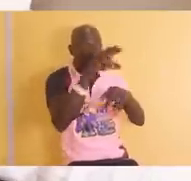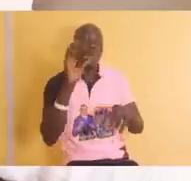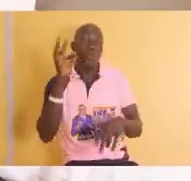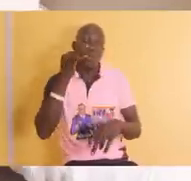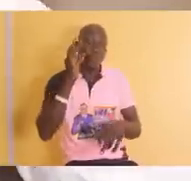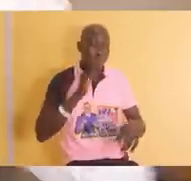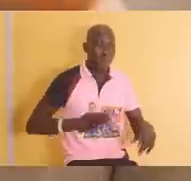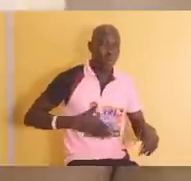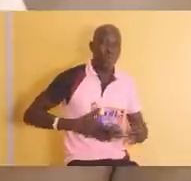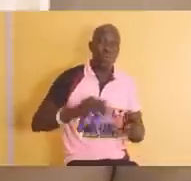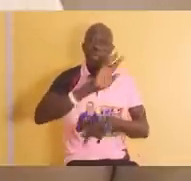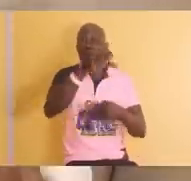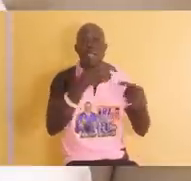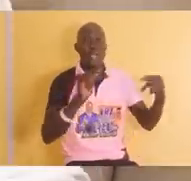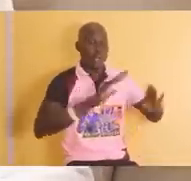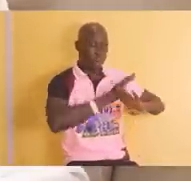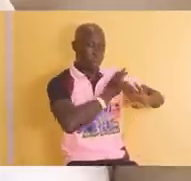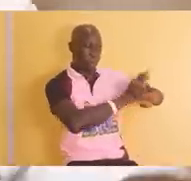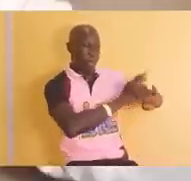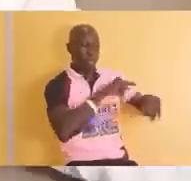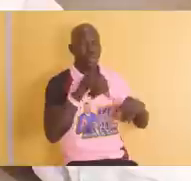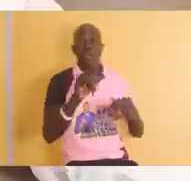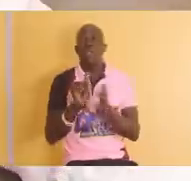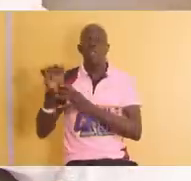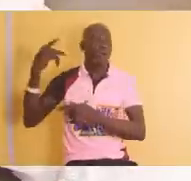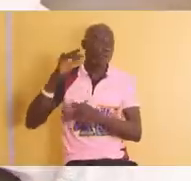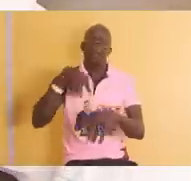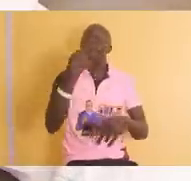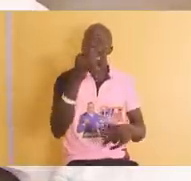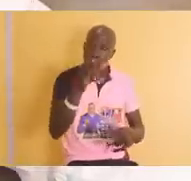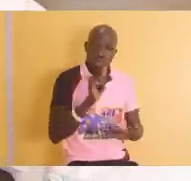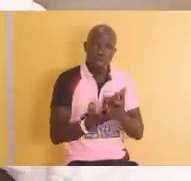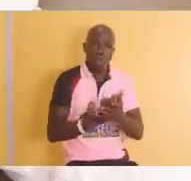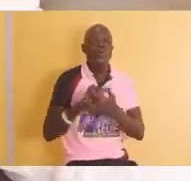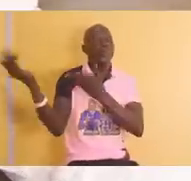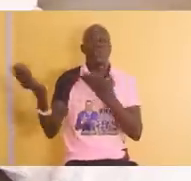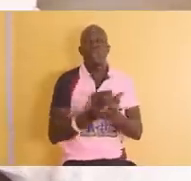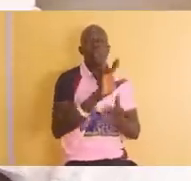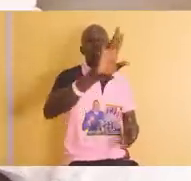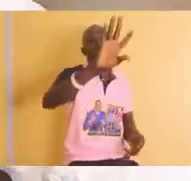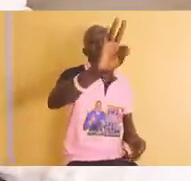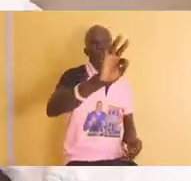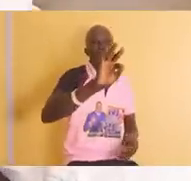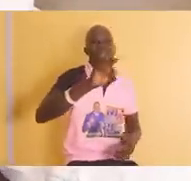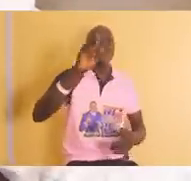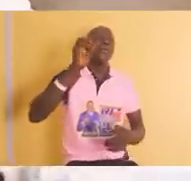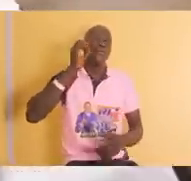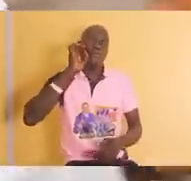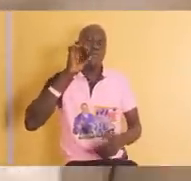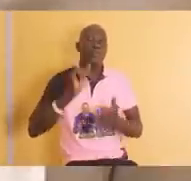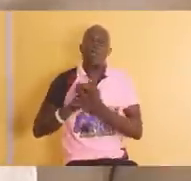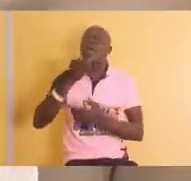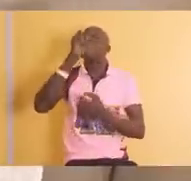people for foot of the world. Ti aye di olowo. That they delay you. Mo ti so fun yin. I've told you. E ke so meso. Get the legge.